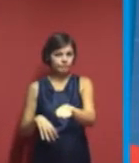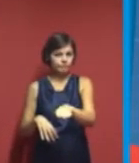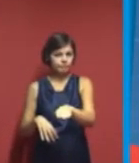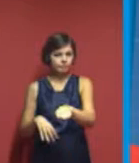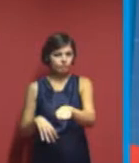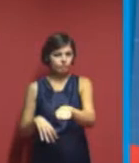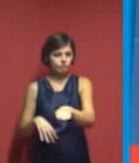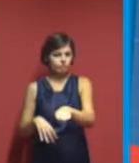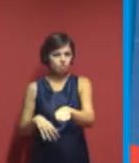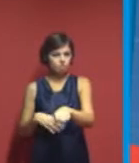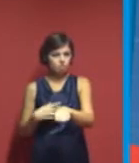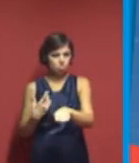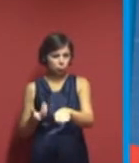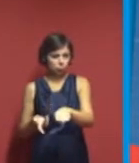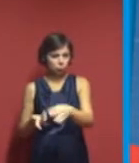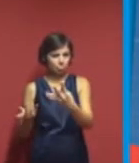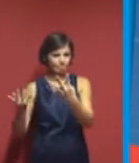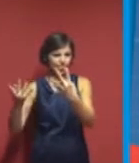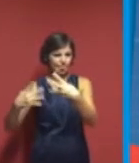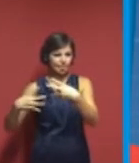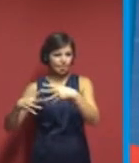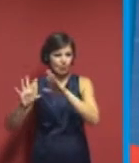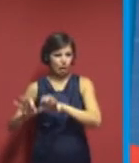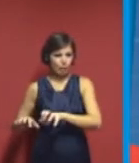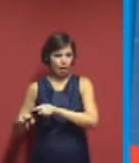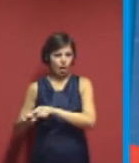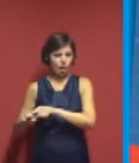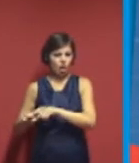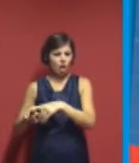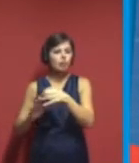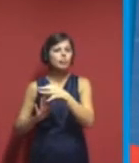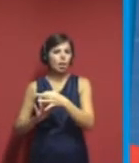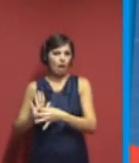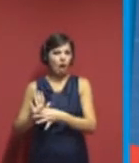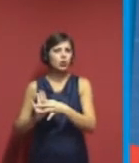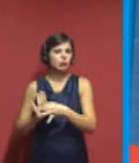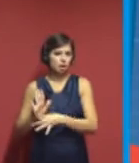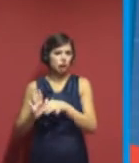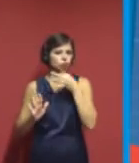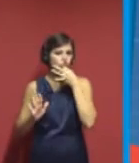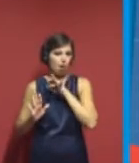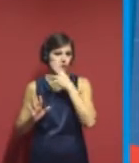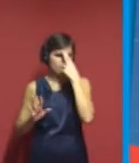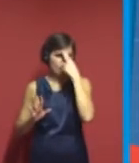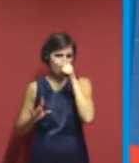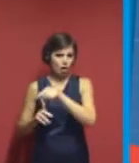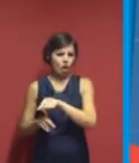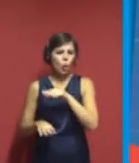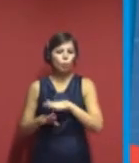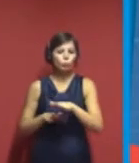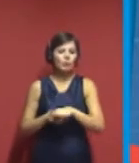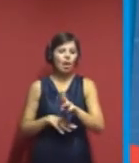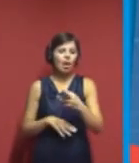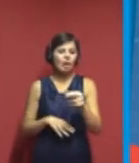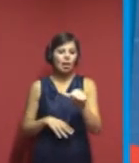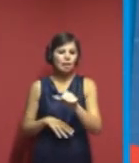first version, it is just using RS-232 and receive the data from the 3D LiDAR. And I'm